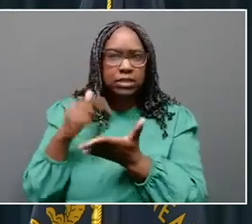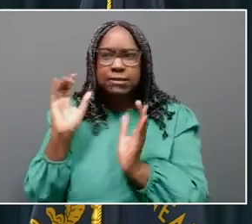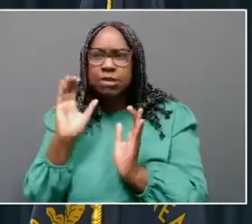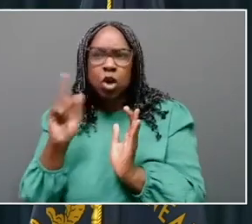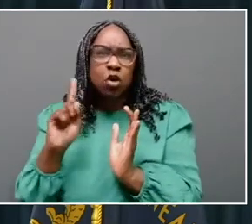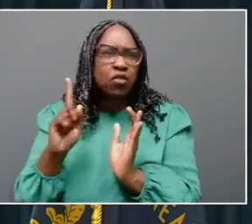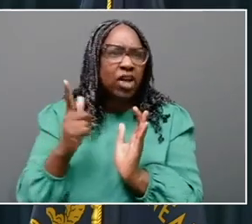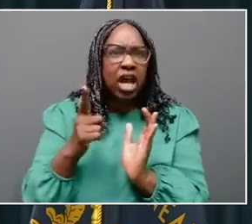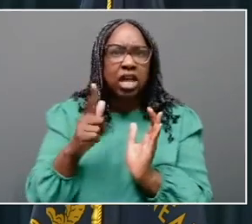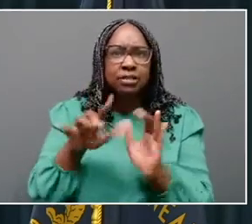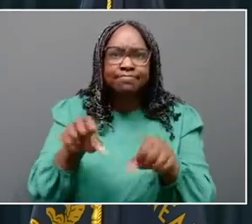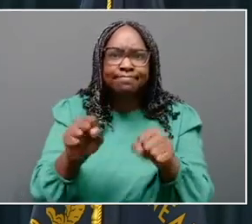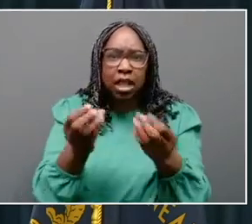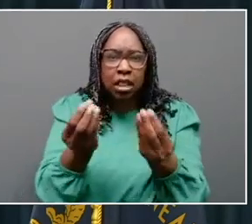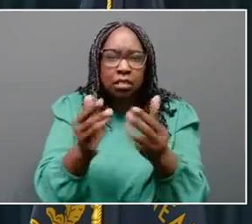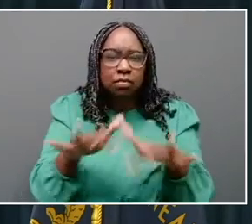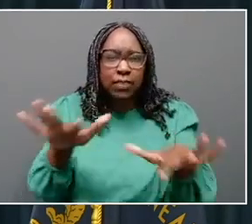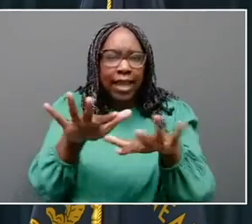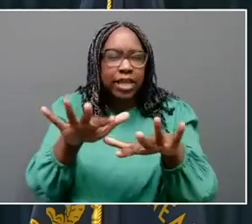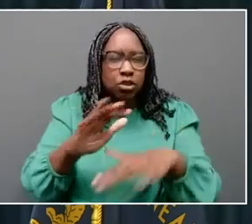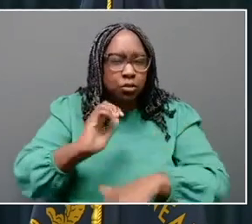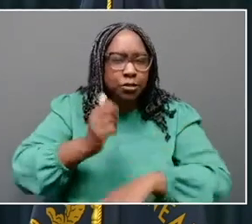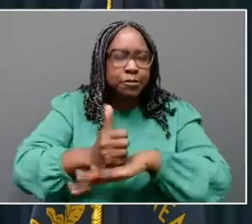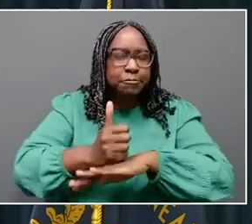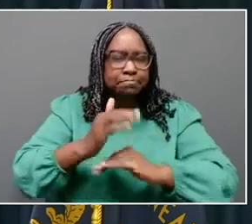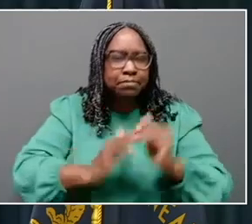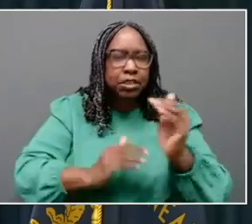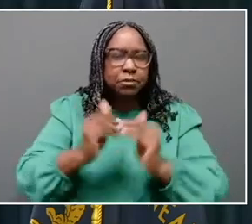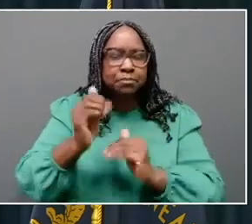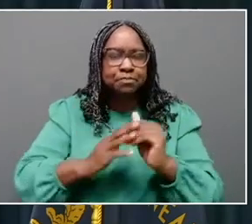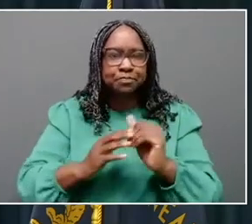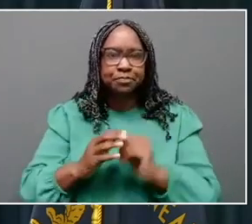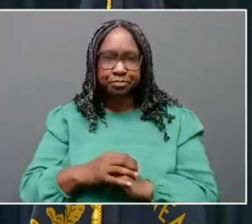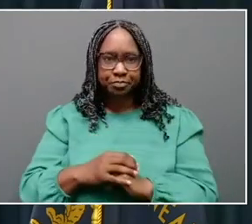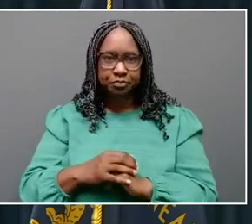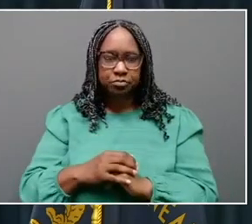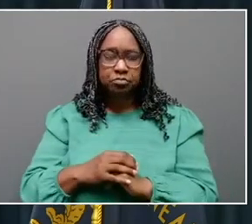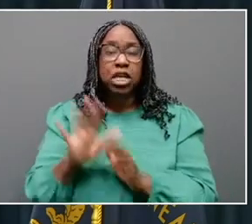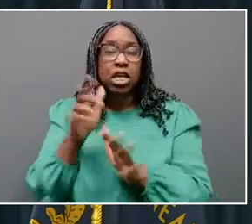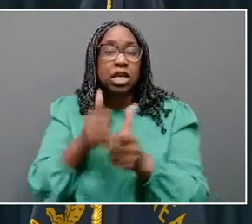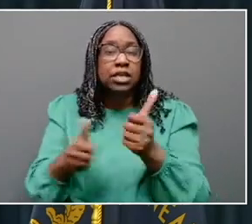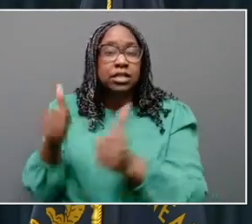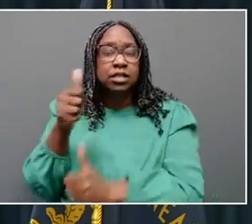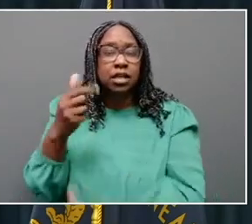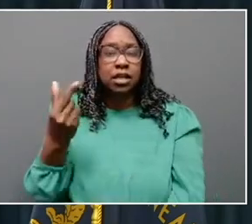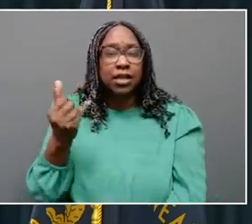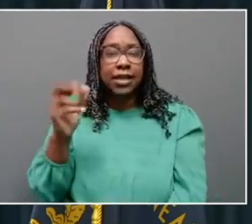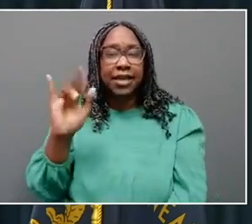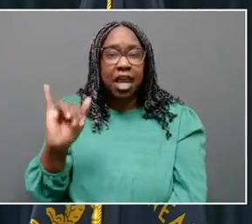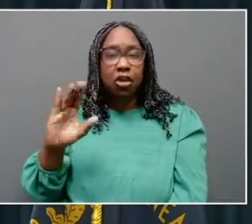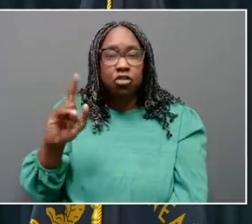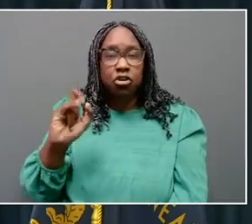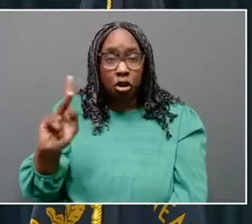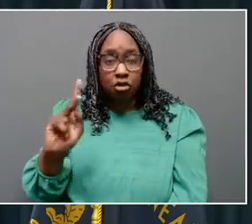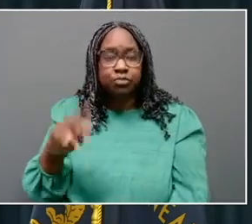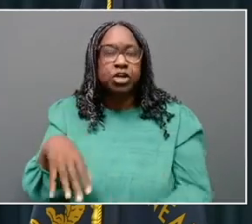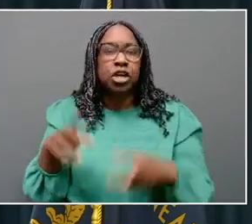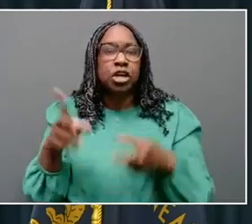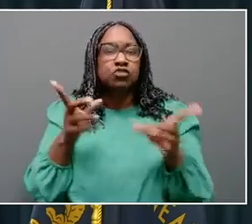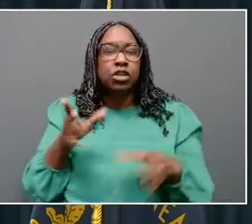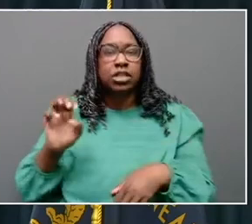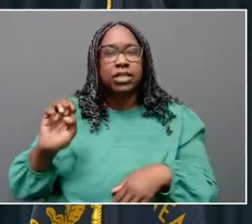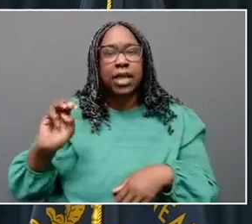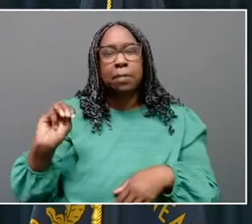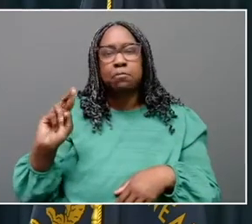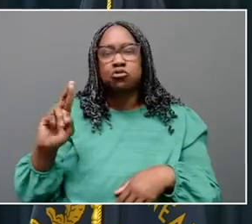this distillery, as well as Judge Executive Harry Clark and Director Emeritus Bob Heldon.